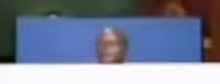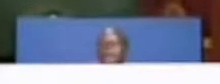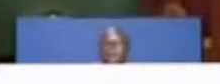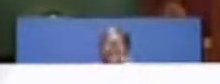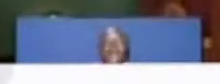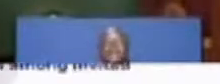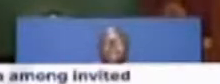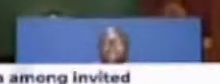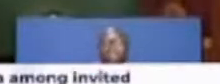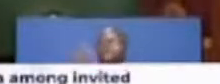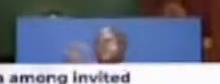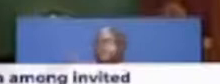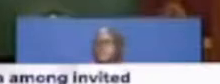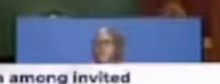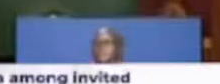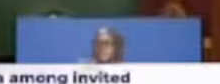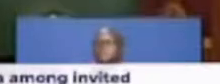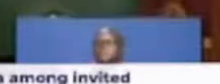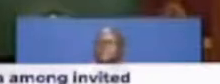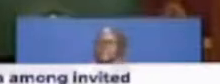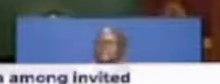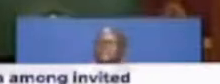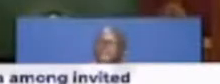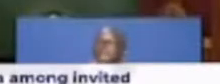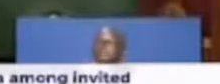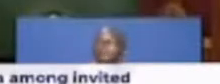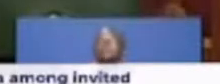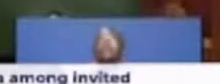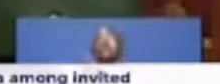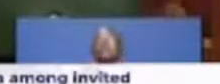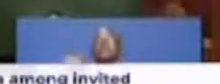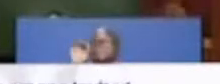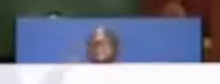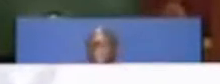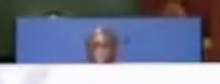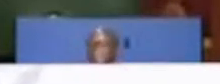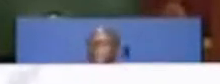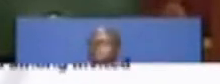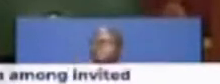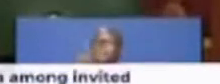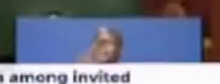of 63.5% in the third quarter of 2020.